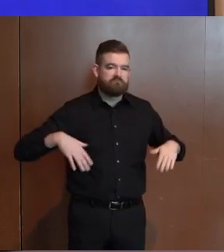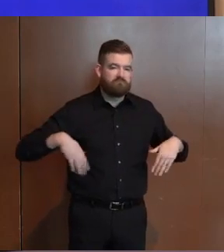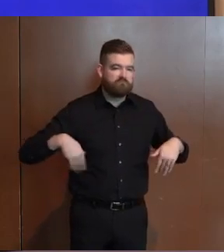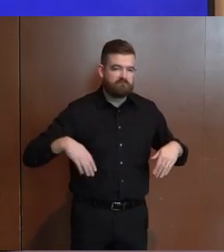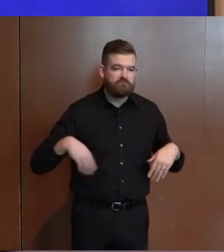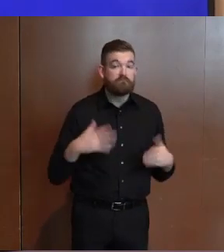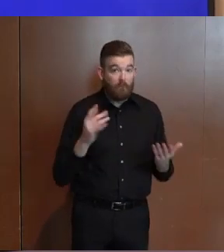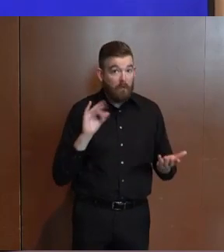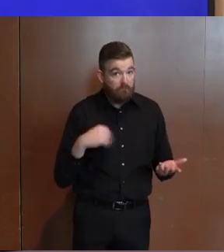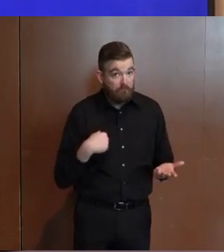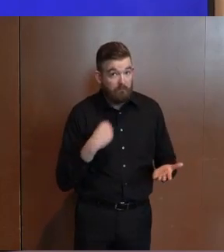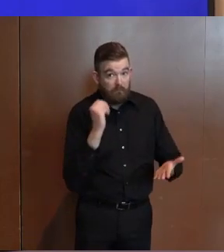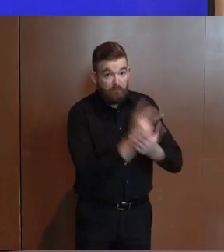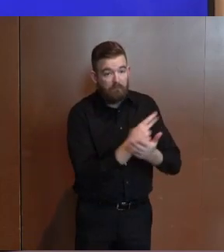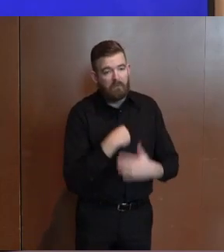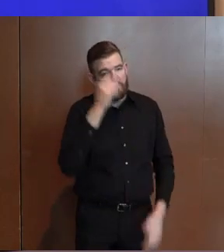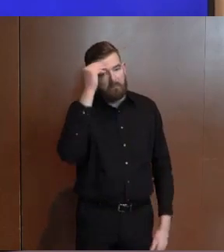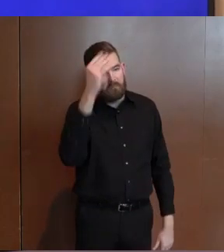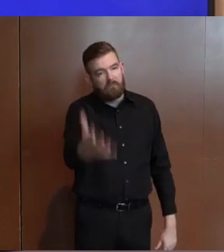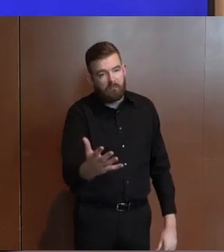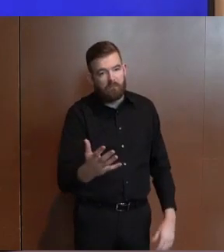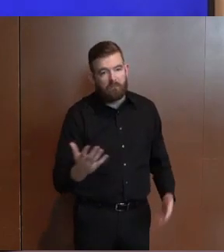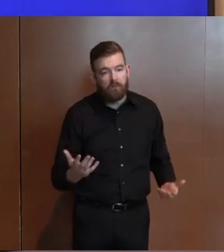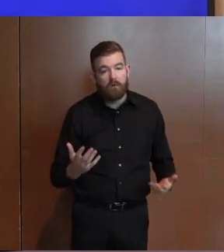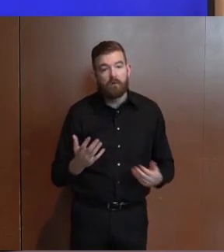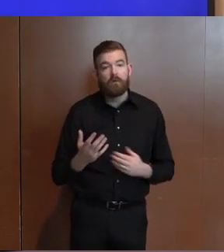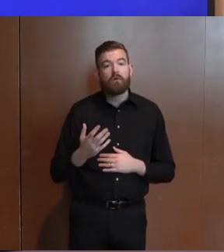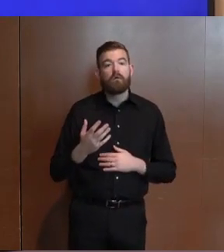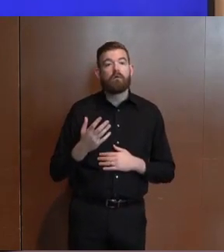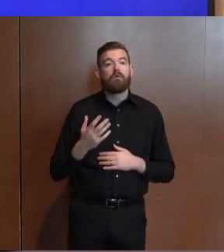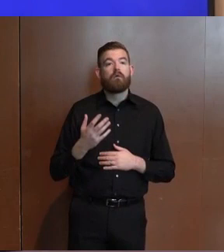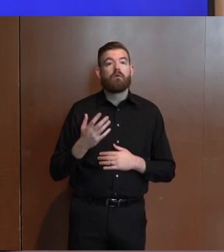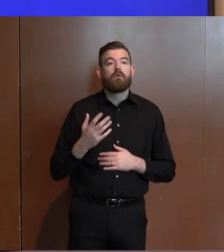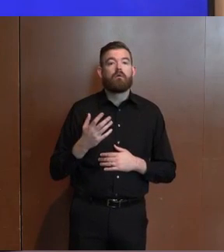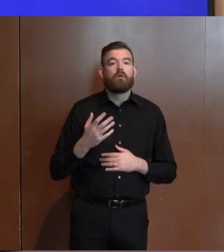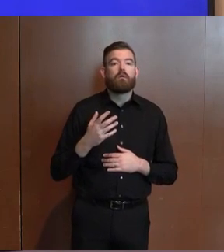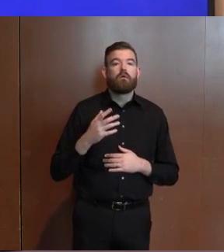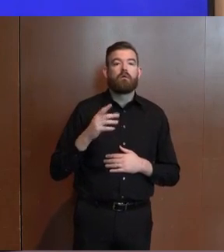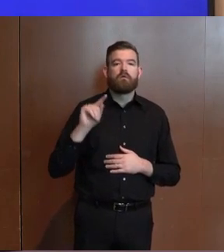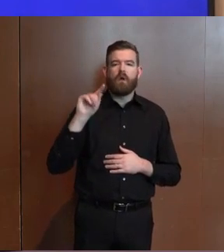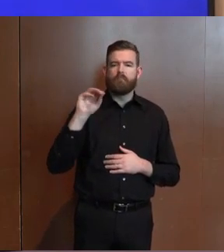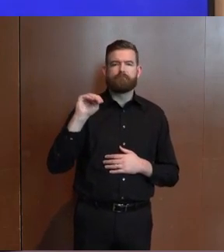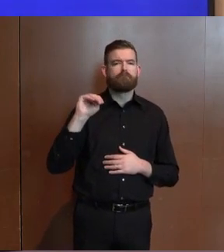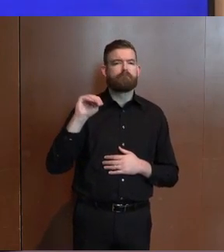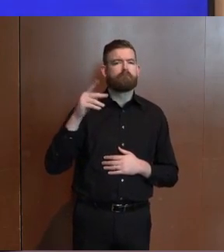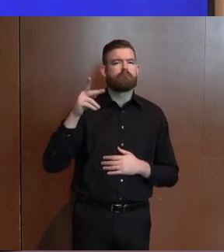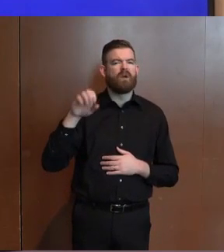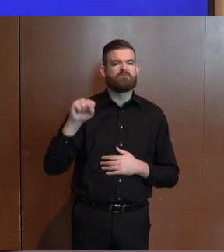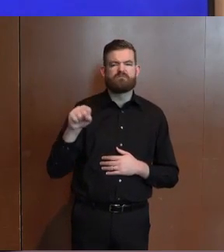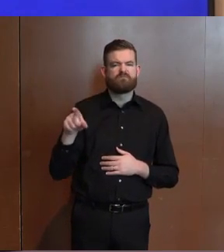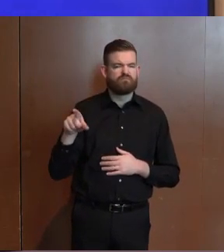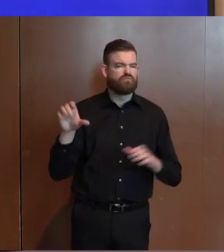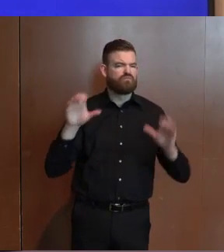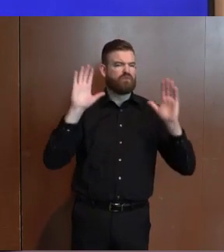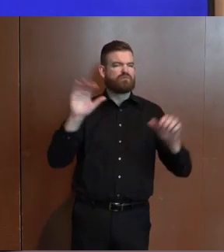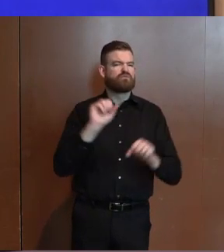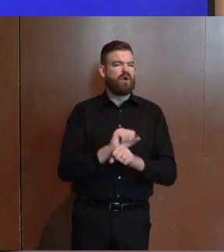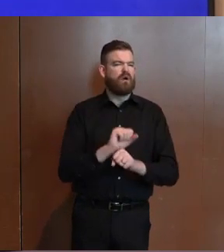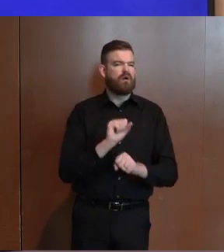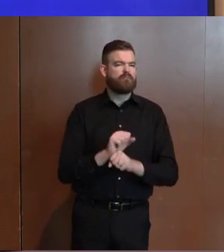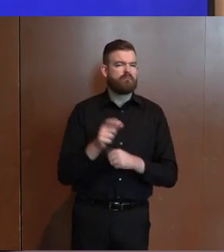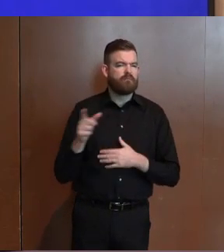Perez, who is I think doing a great job in challenging whether, my own personal opinion, it's going to be hard to